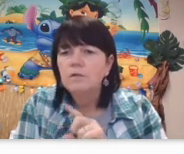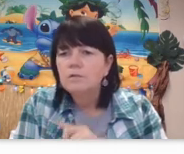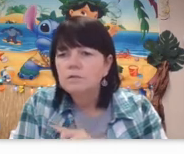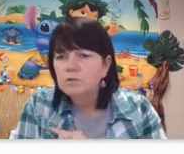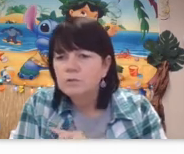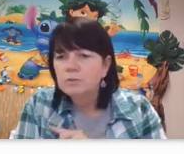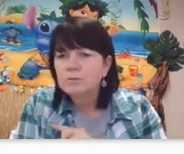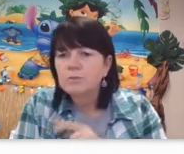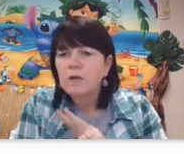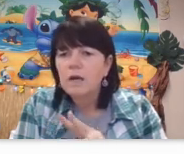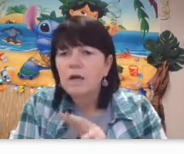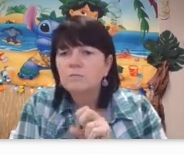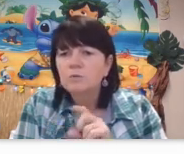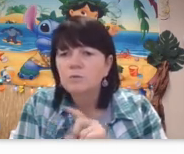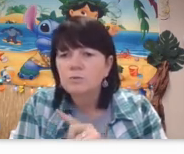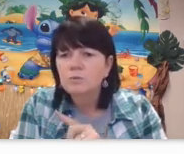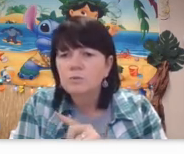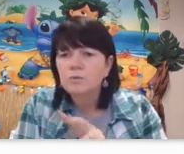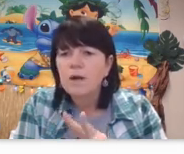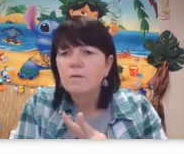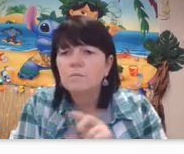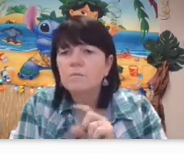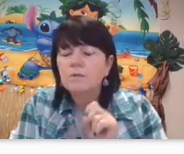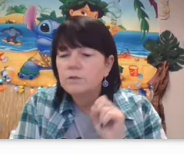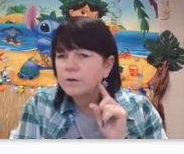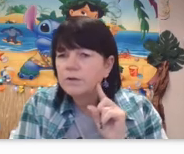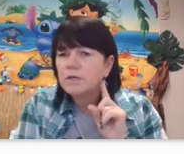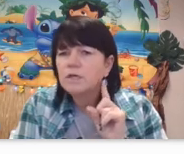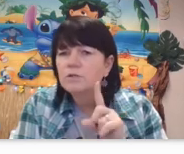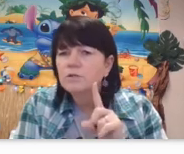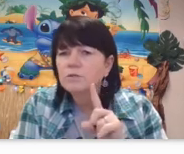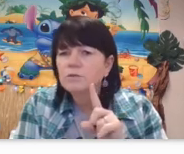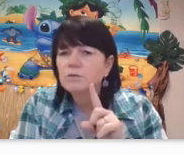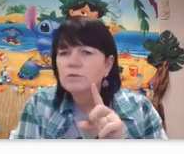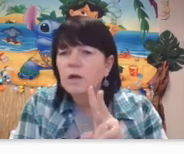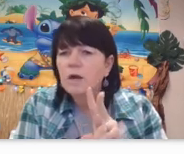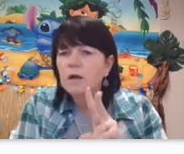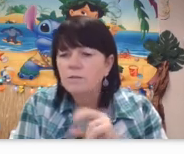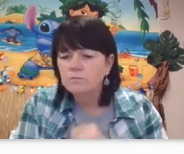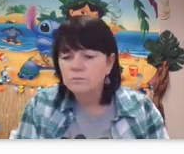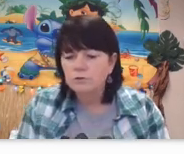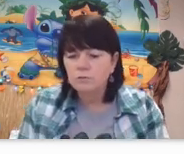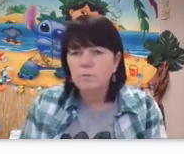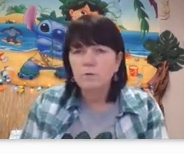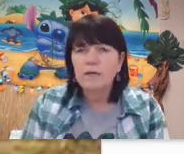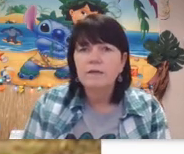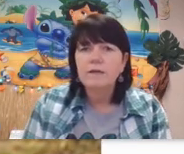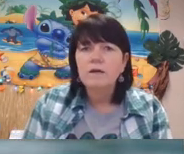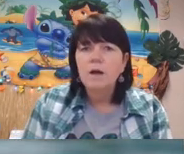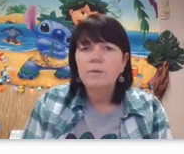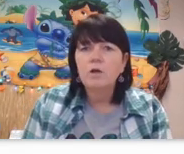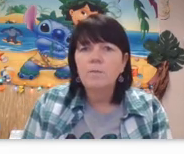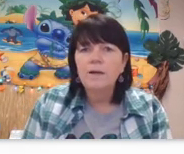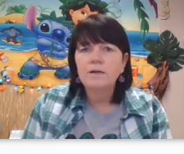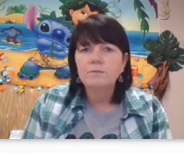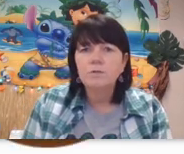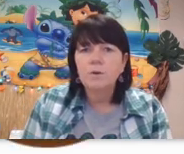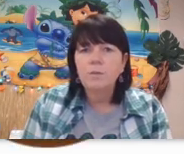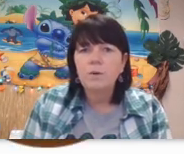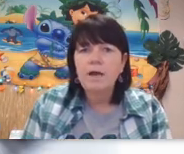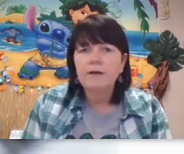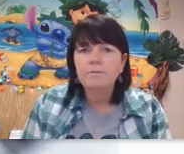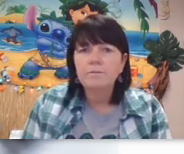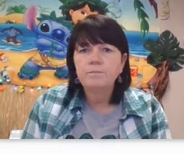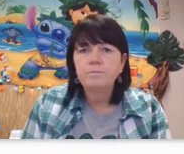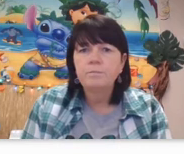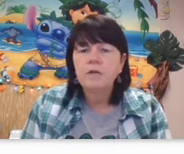Drum. Drum, drum. You hear it? Drum, drum. Okay, I'm going to go back up to where